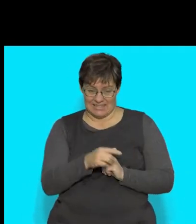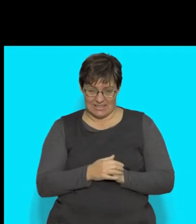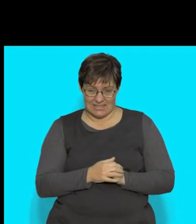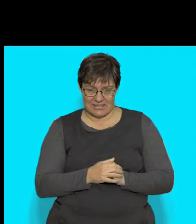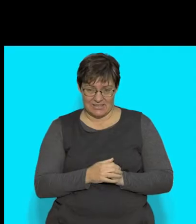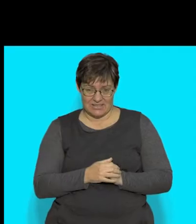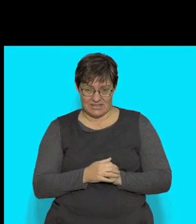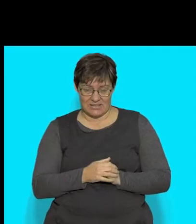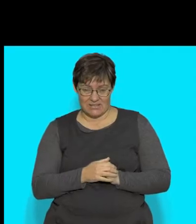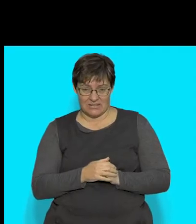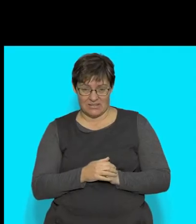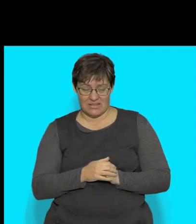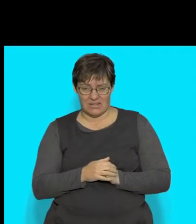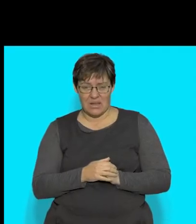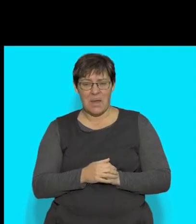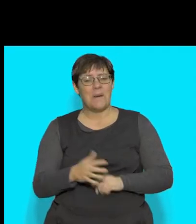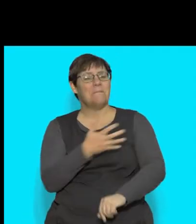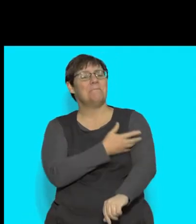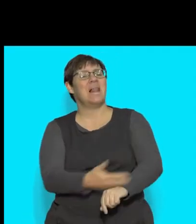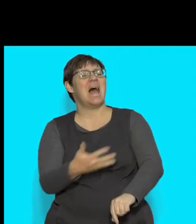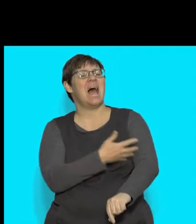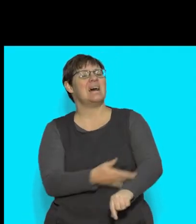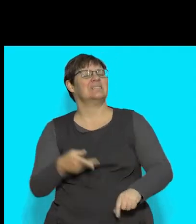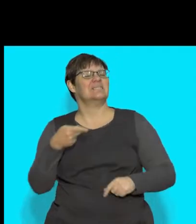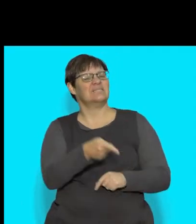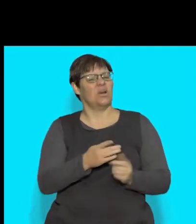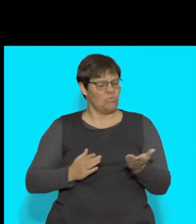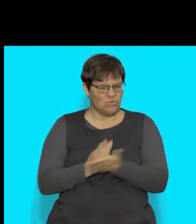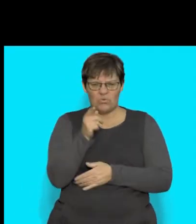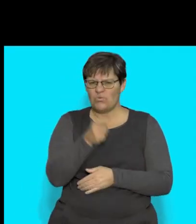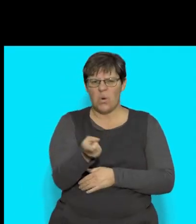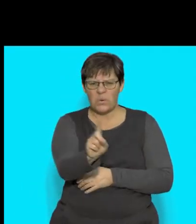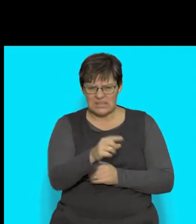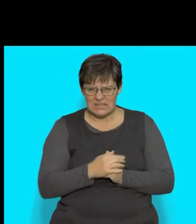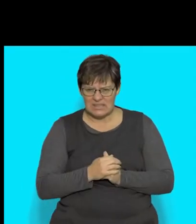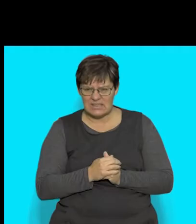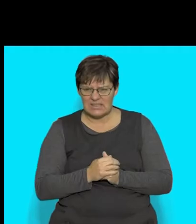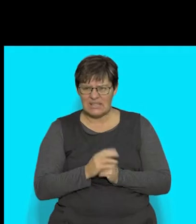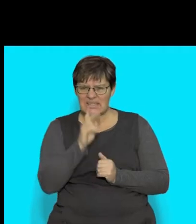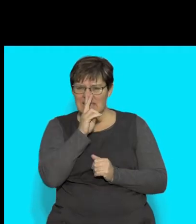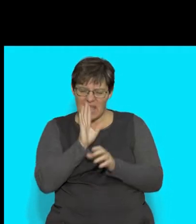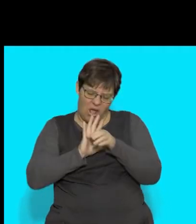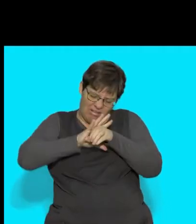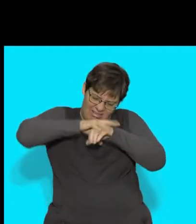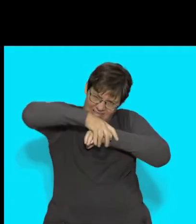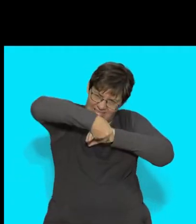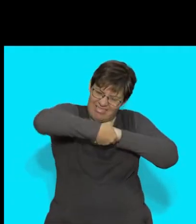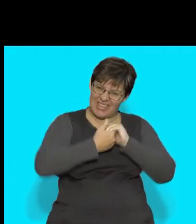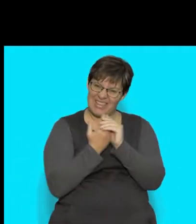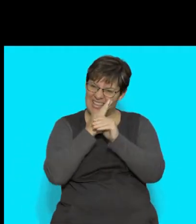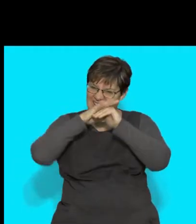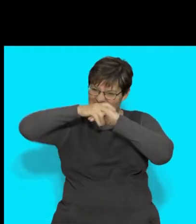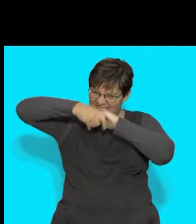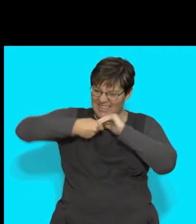essential. What parts of the blood am I going to get through? Do you see how it's wrapped up oh so nicely